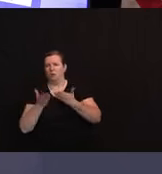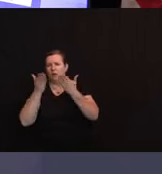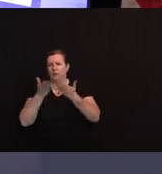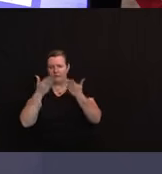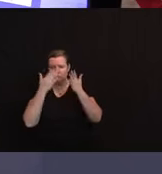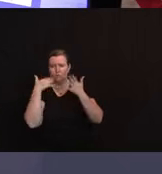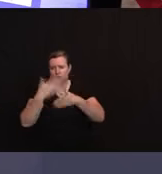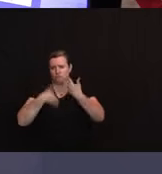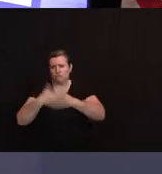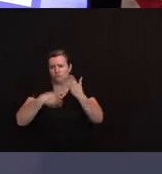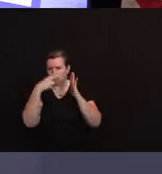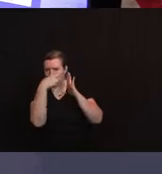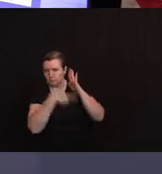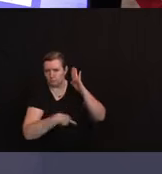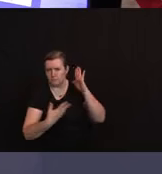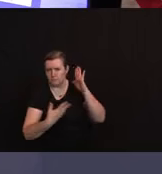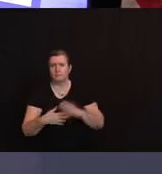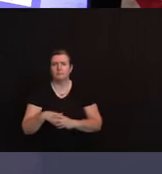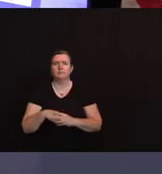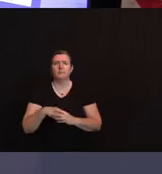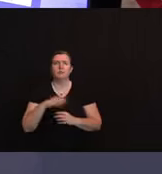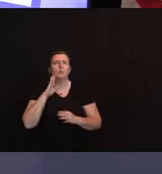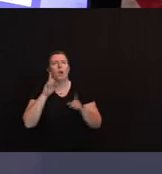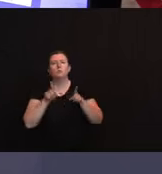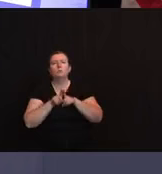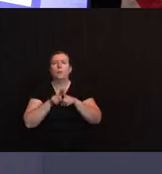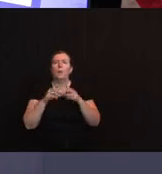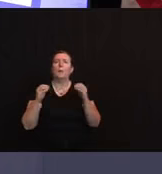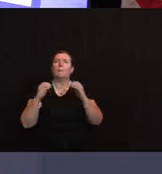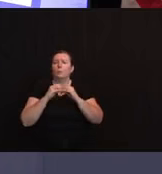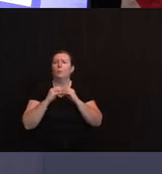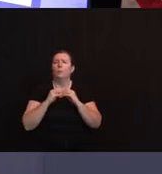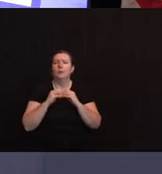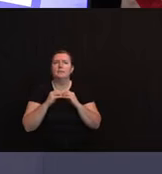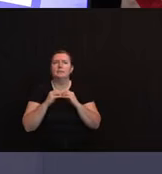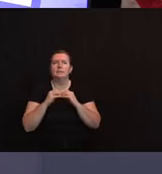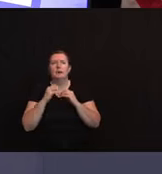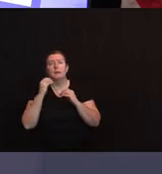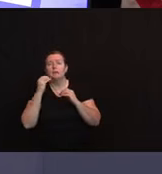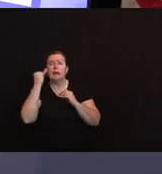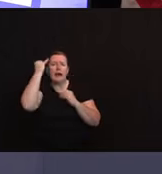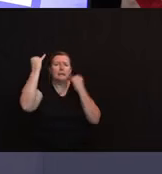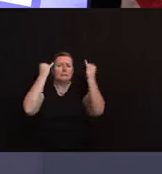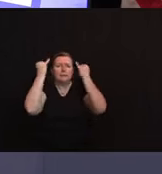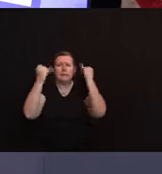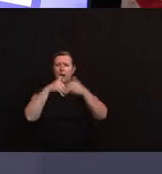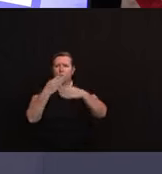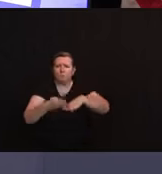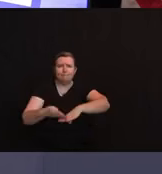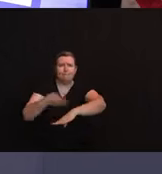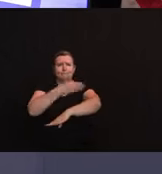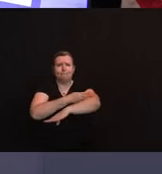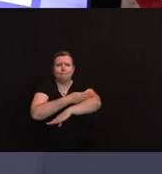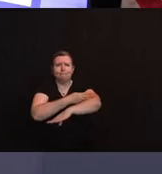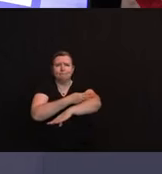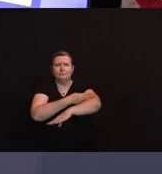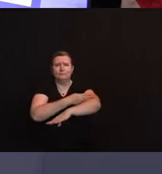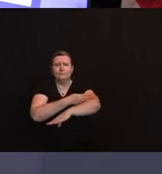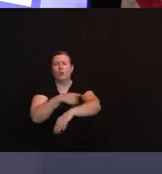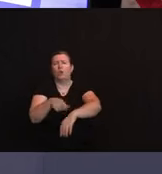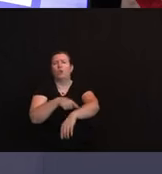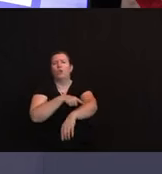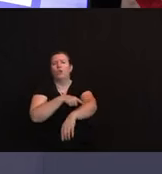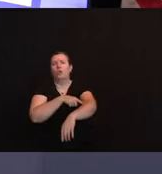launching additional initiatives to strengthen long-term care resiliency in the state. The department has